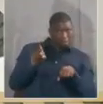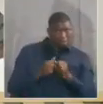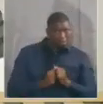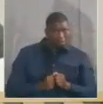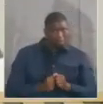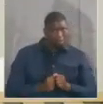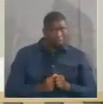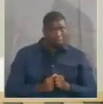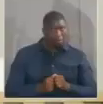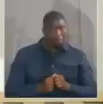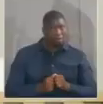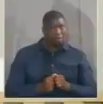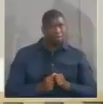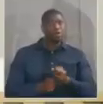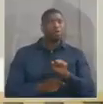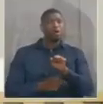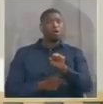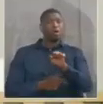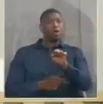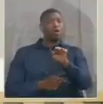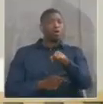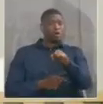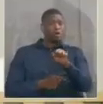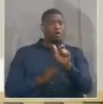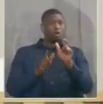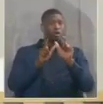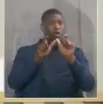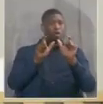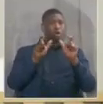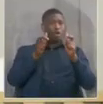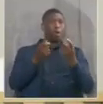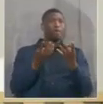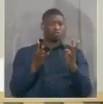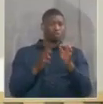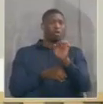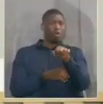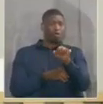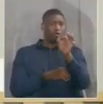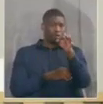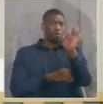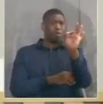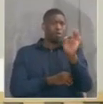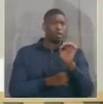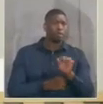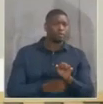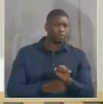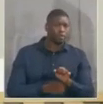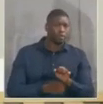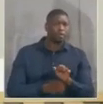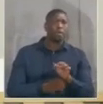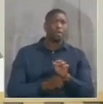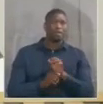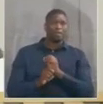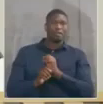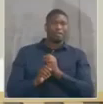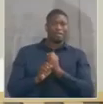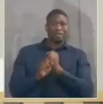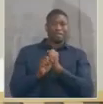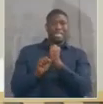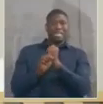That is correct, Commissioners. The the task